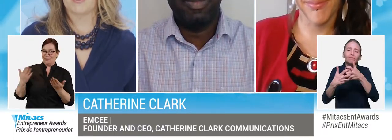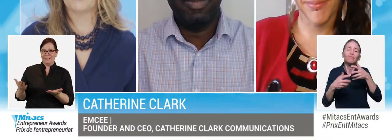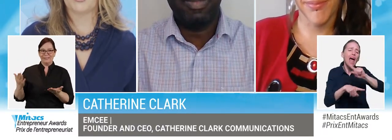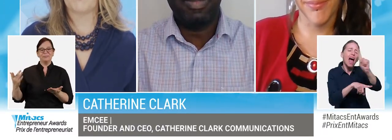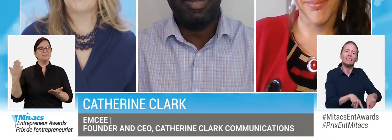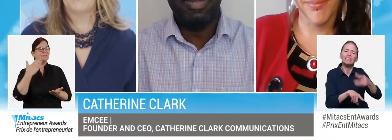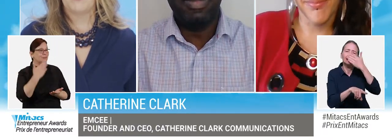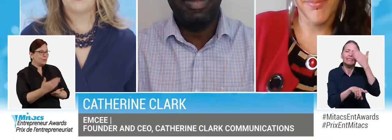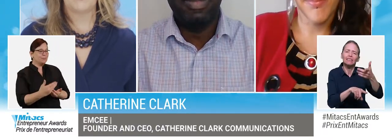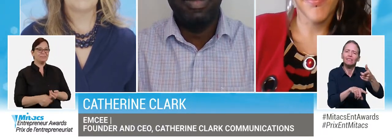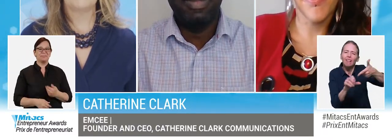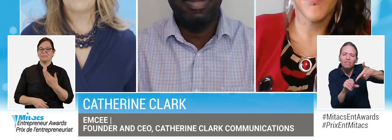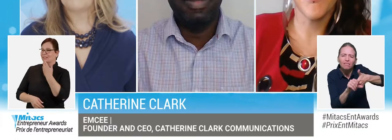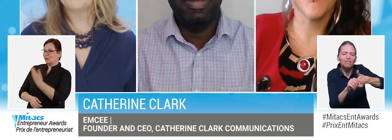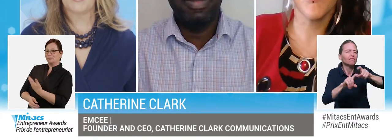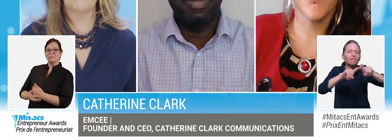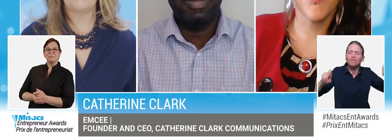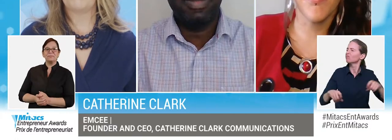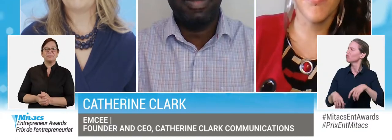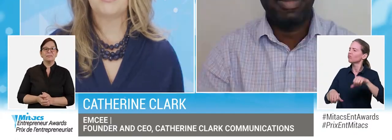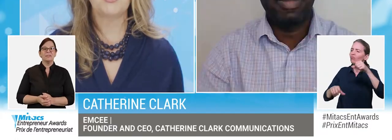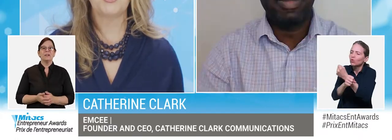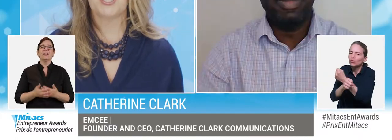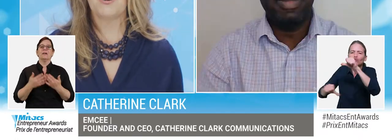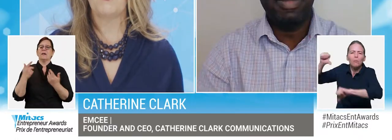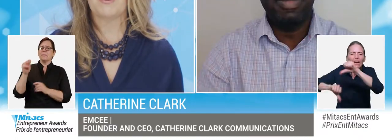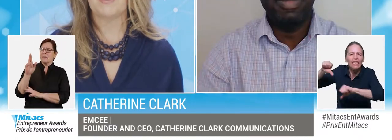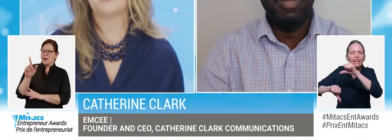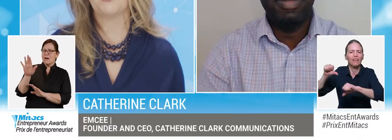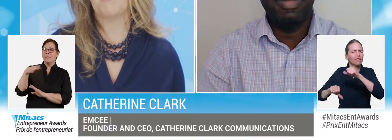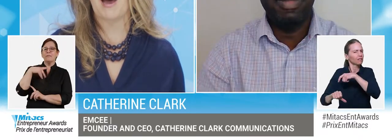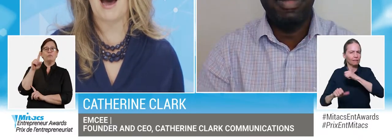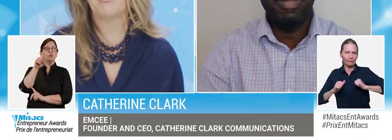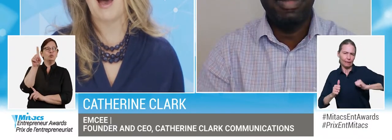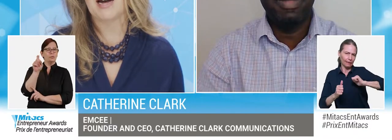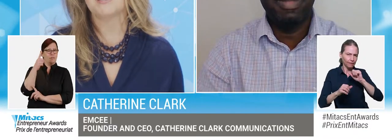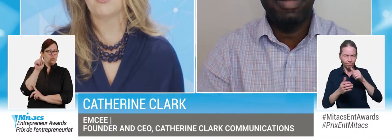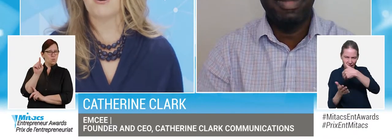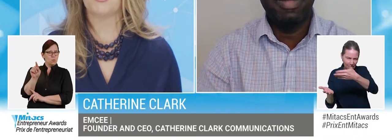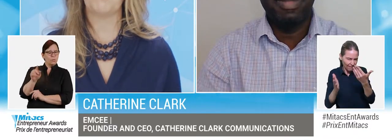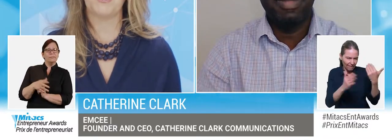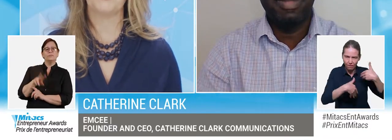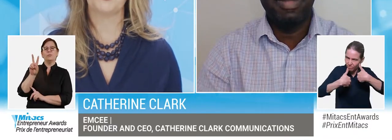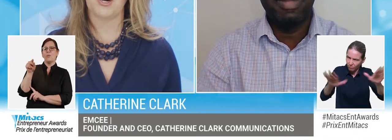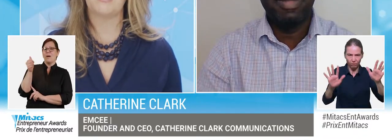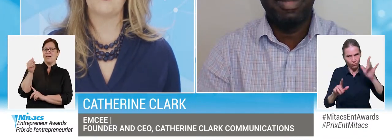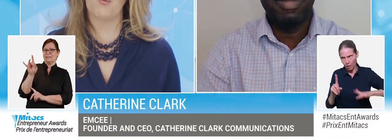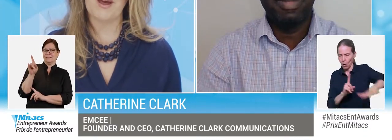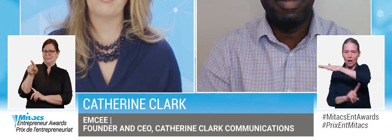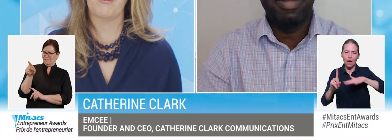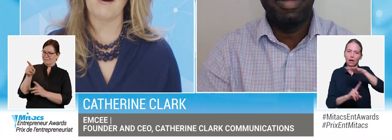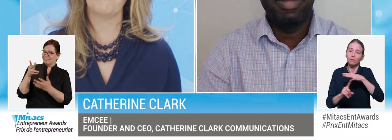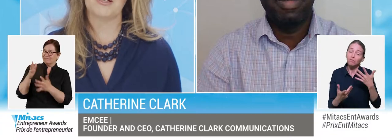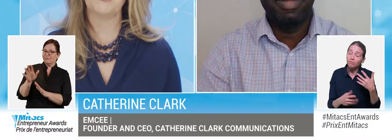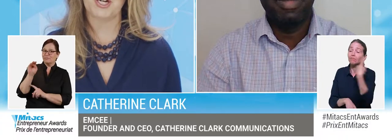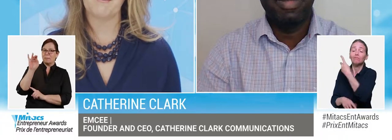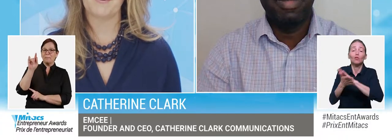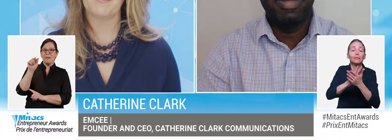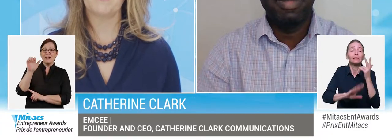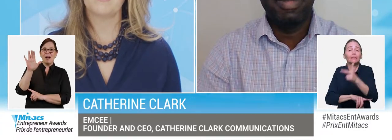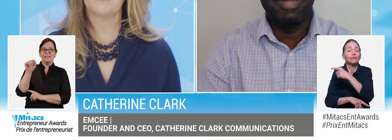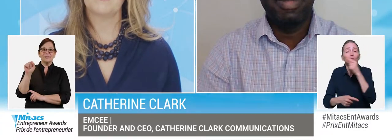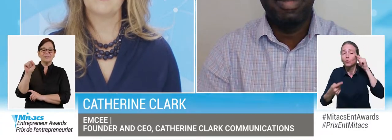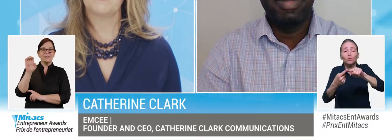Elevate Fellowship, and I'd love to have you please share with us your path as an entrepreneur, starting with that